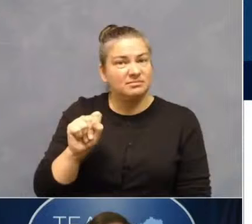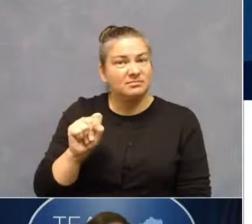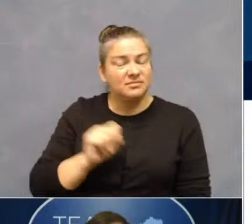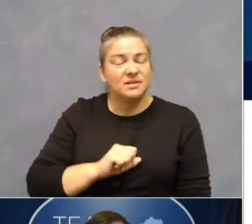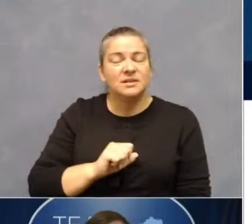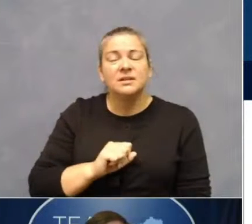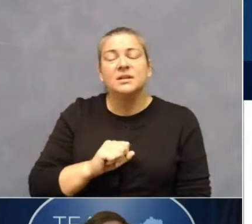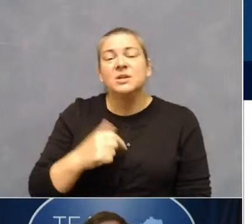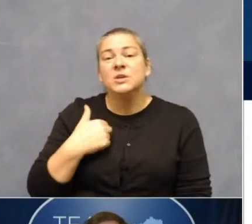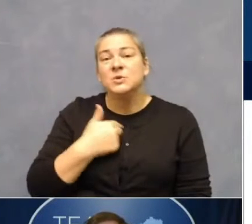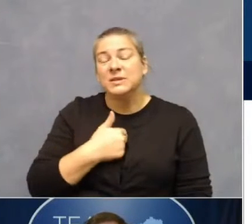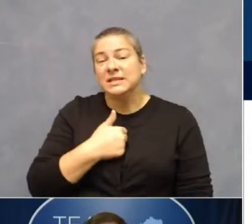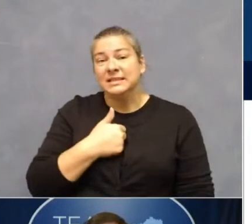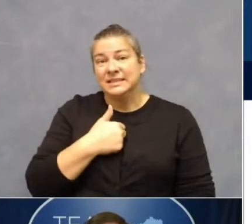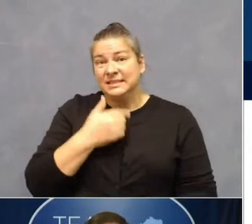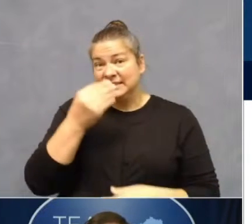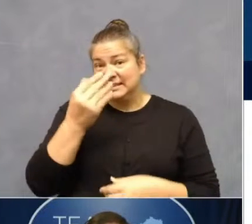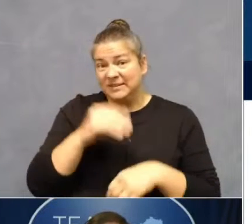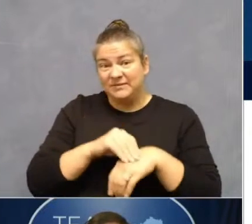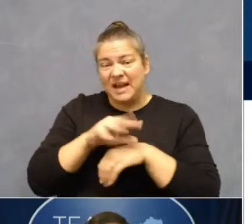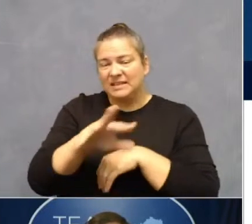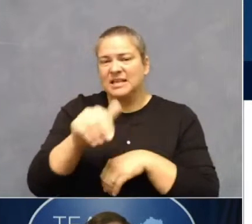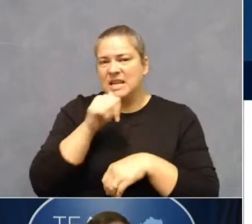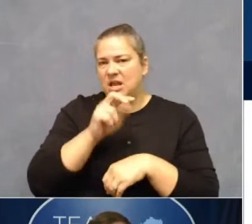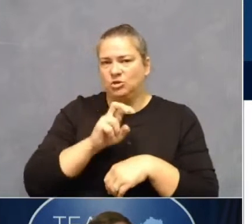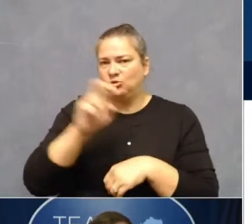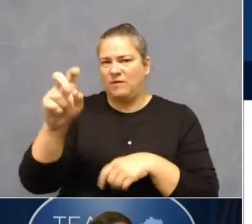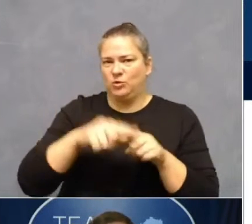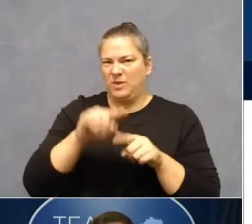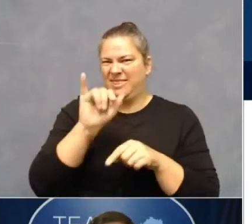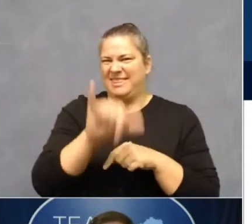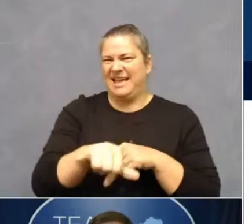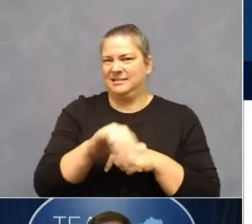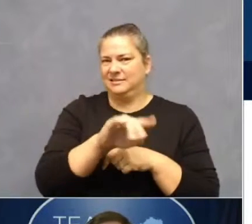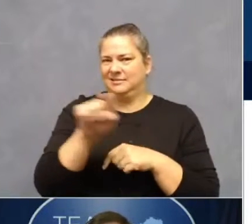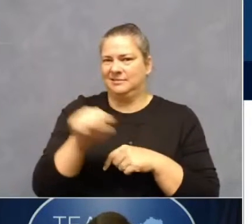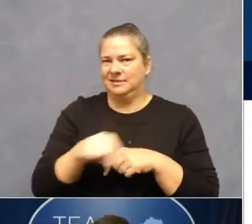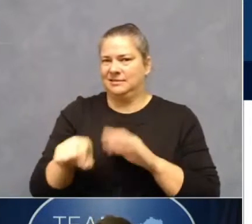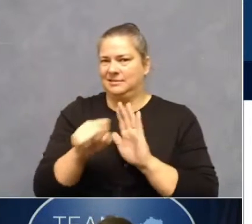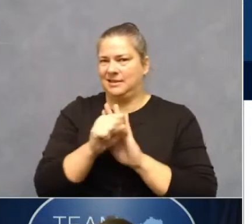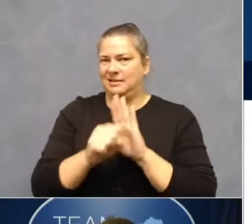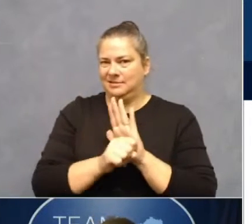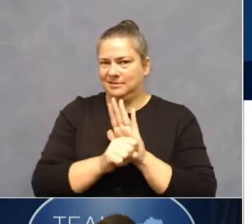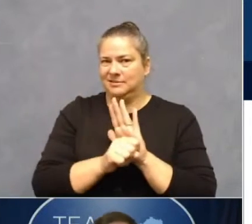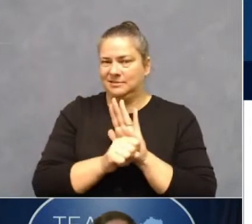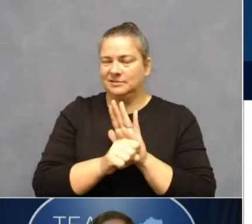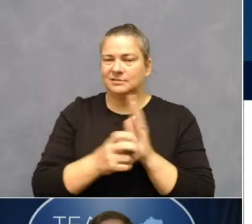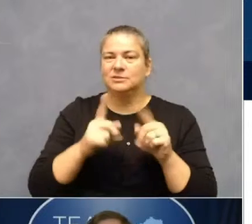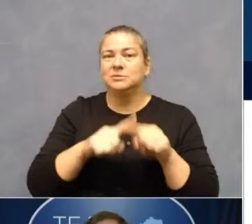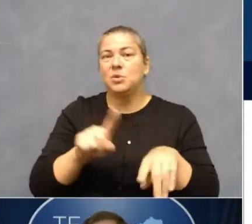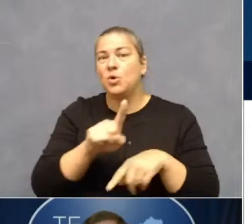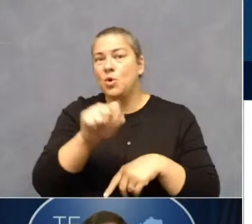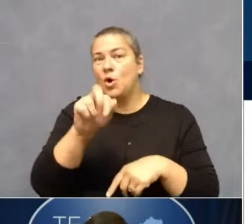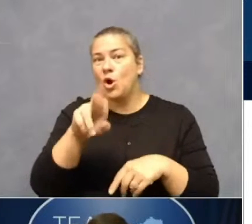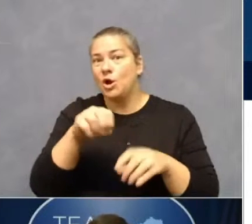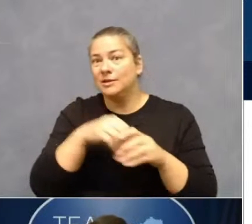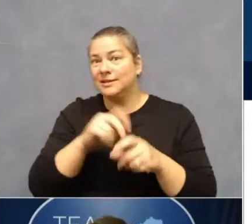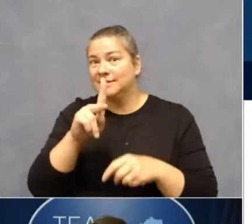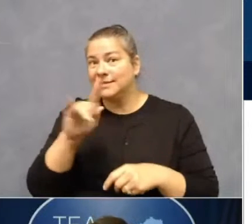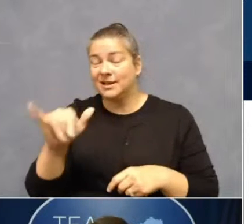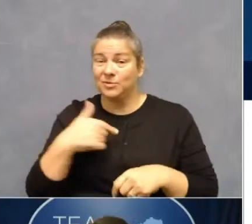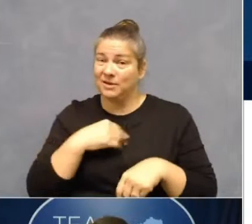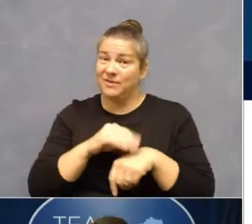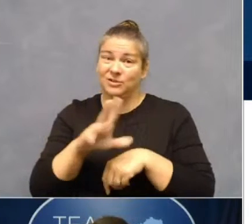not travel to these states, though depending on where you're living right now in Kentucky, we may be advising you do not